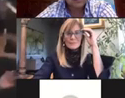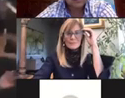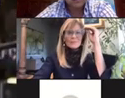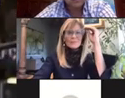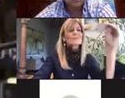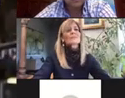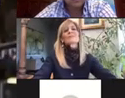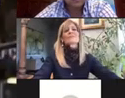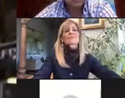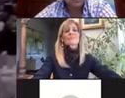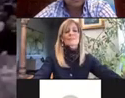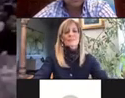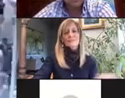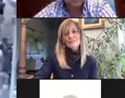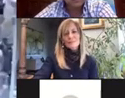Our moments.